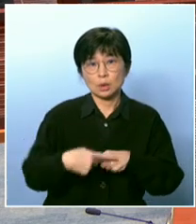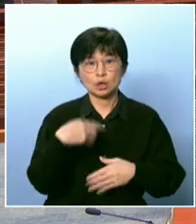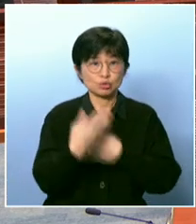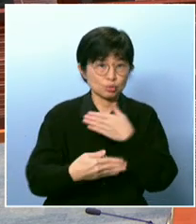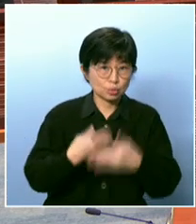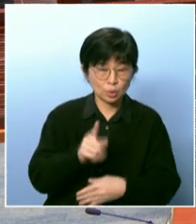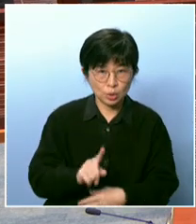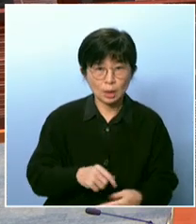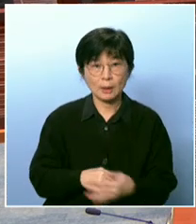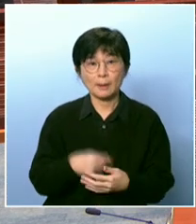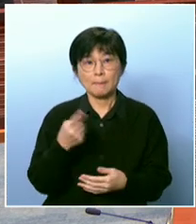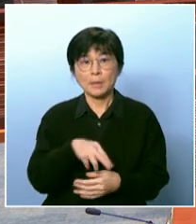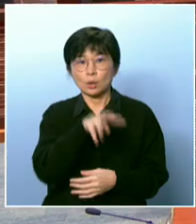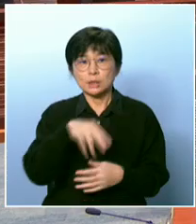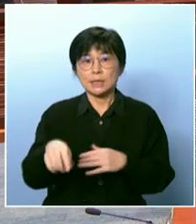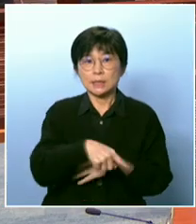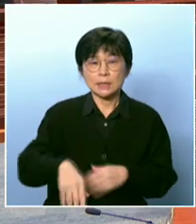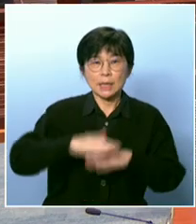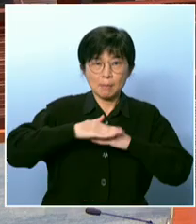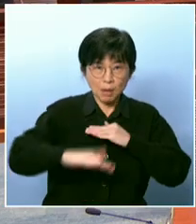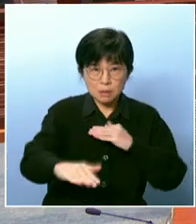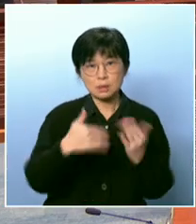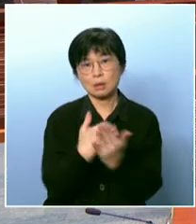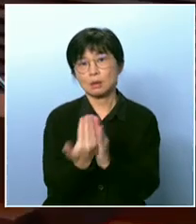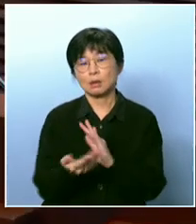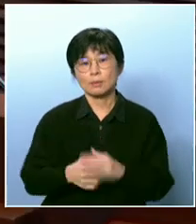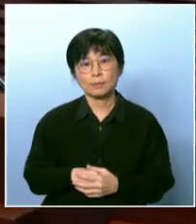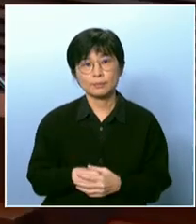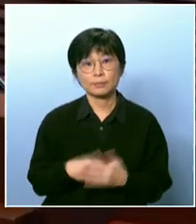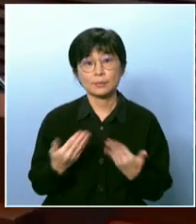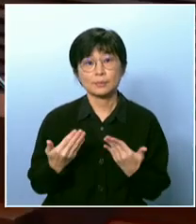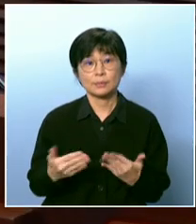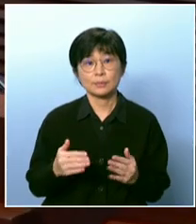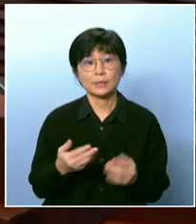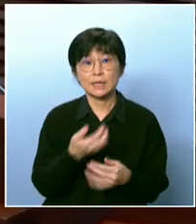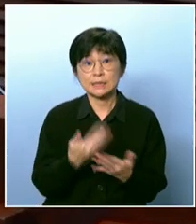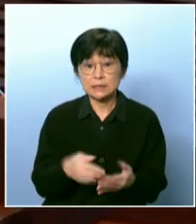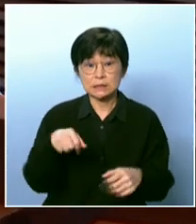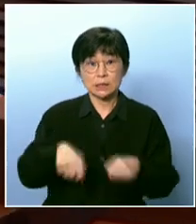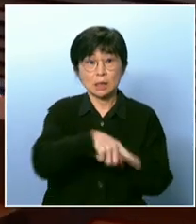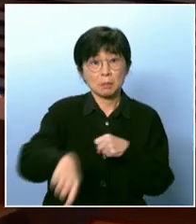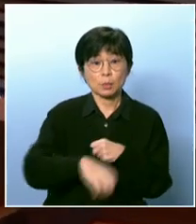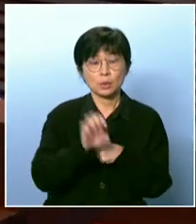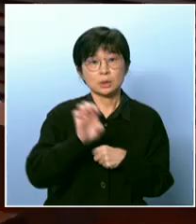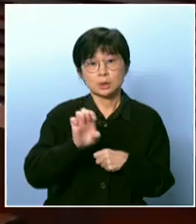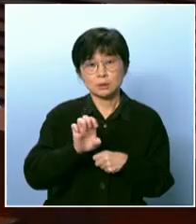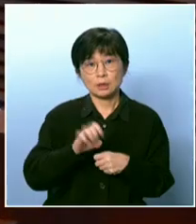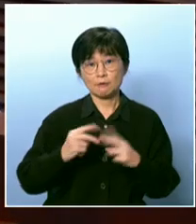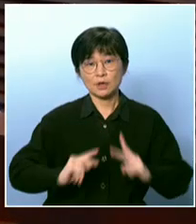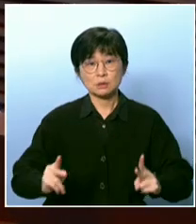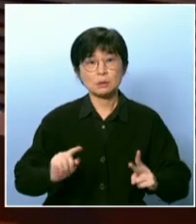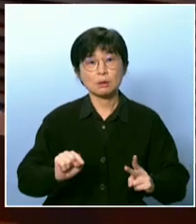Mr. Hong Kam In, I am very concerned about the development progress of the Cha Kuo